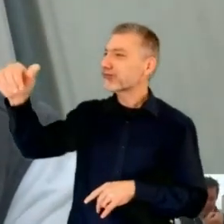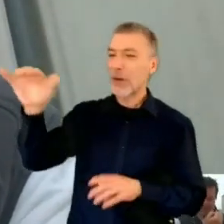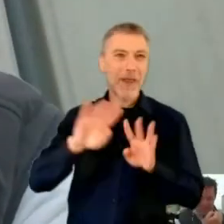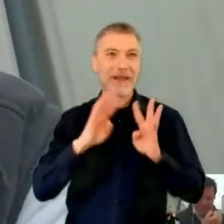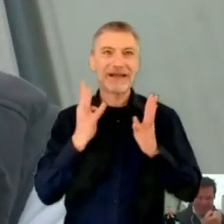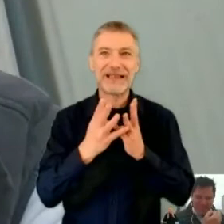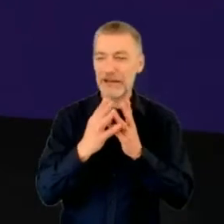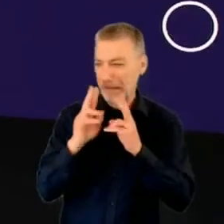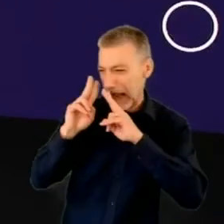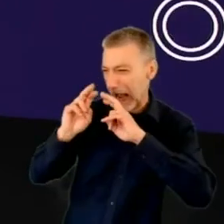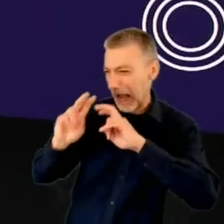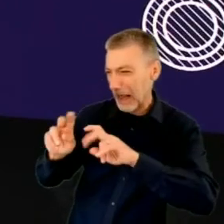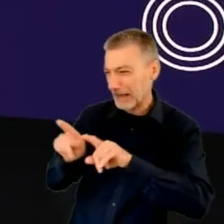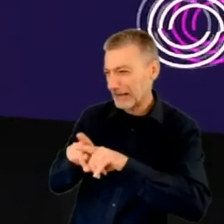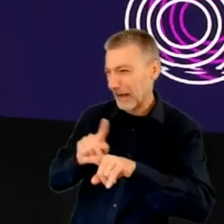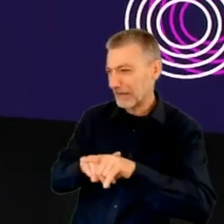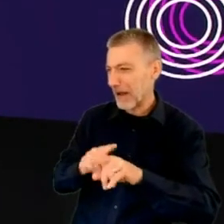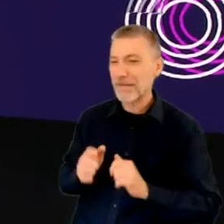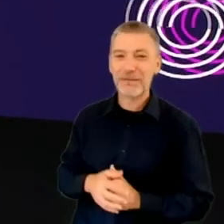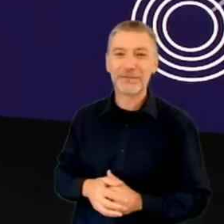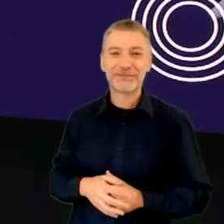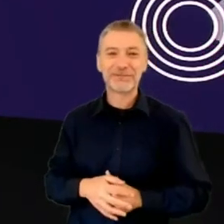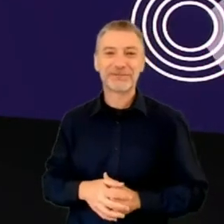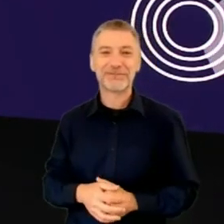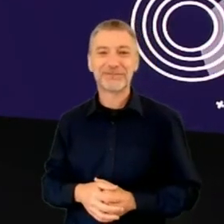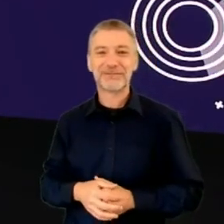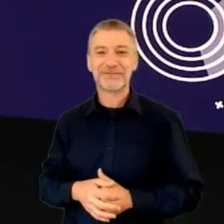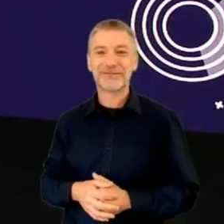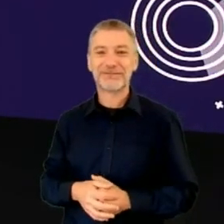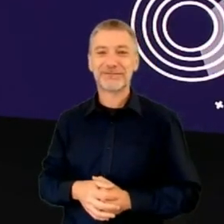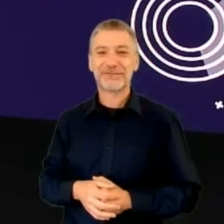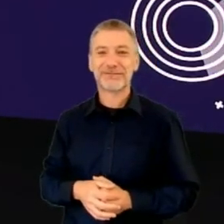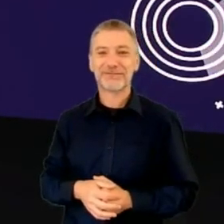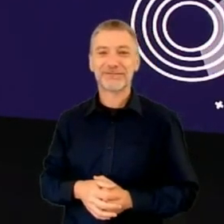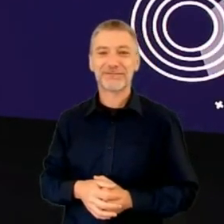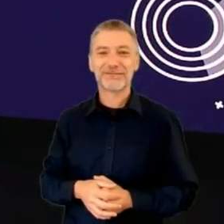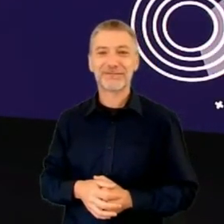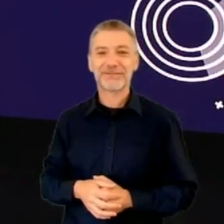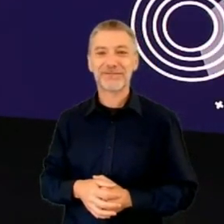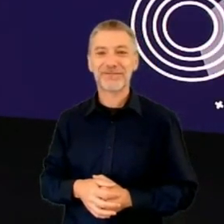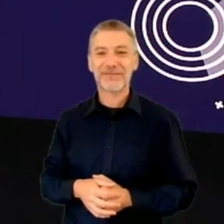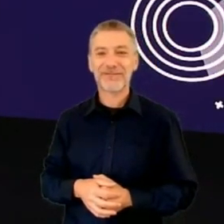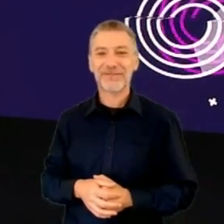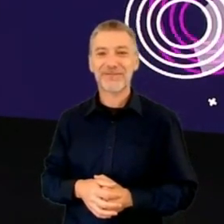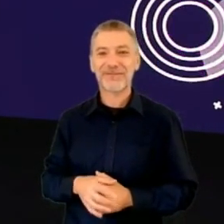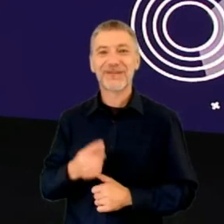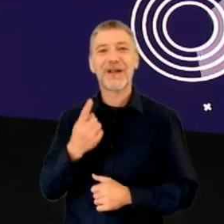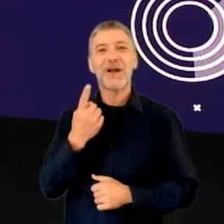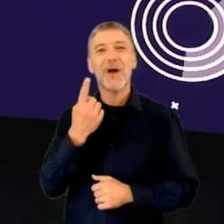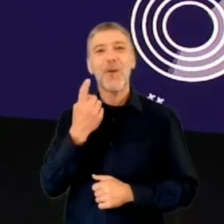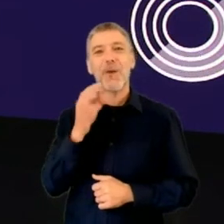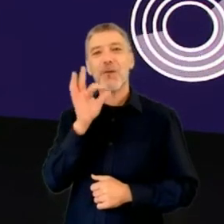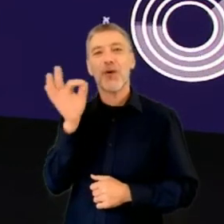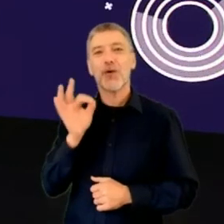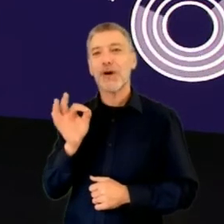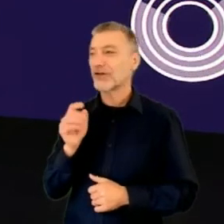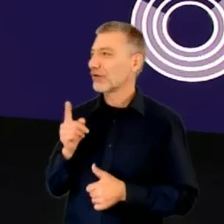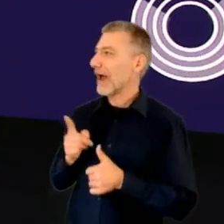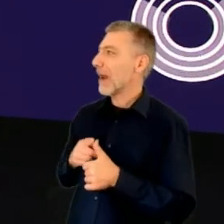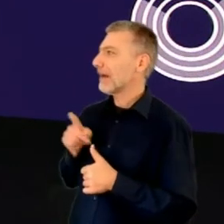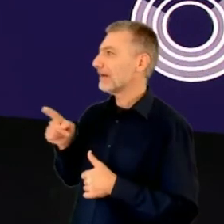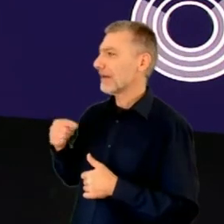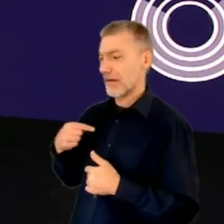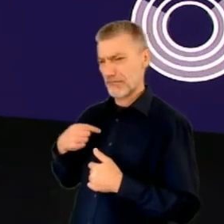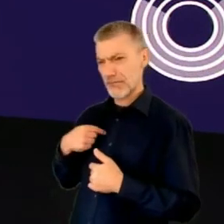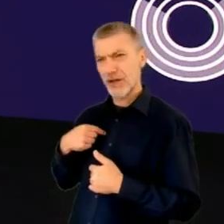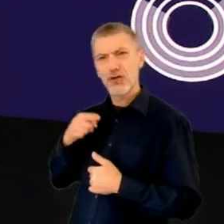go. Brilliant, brilliant. Alicia, just one more question actually for me is, when do you think the whole world